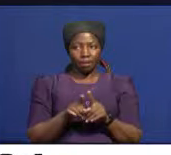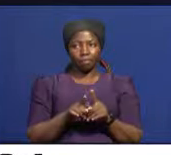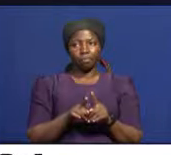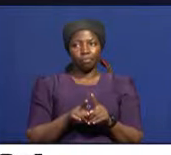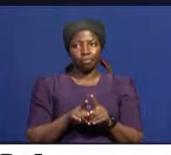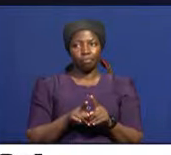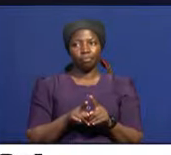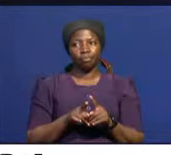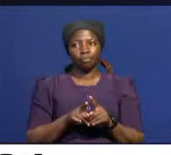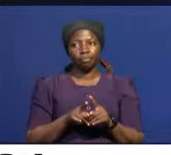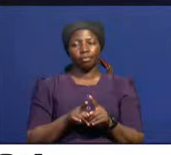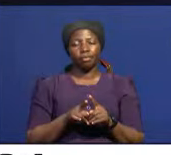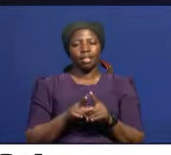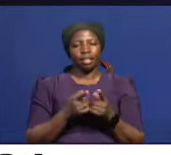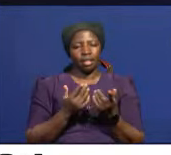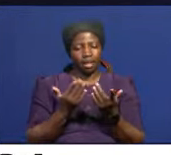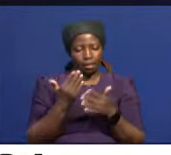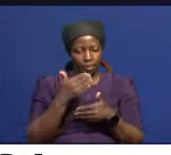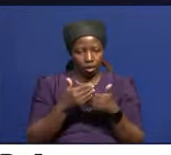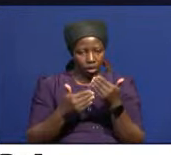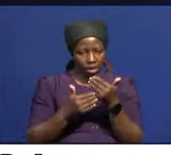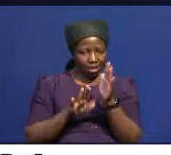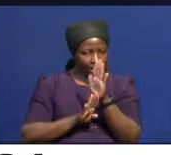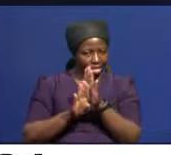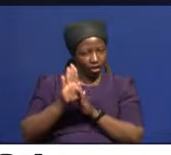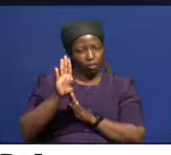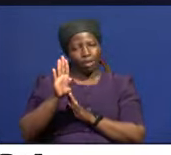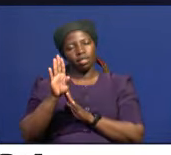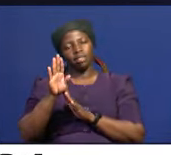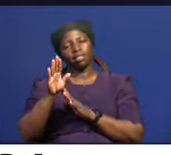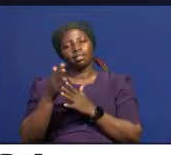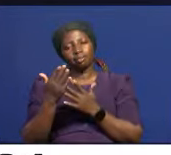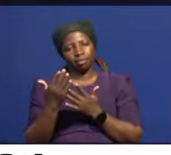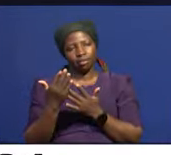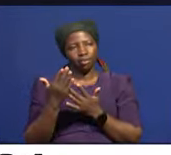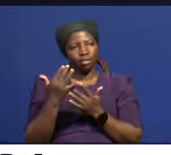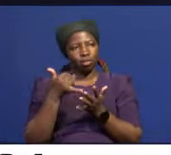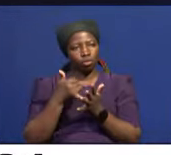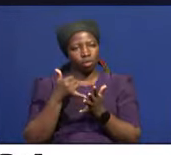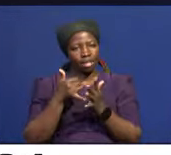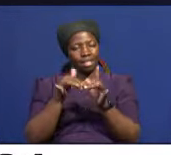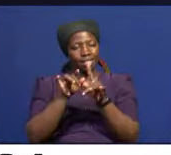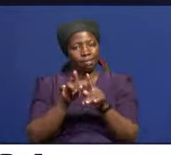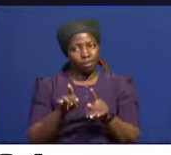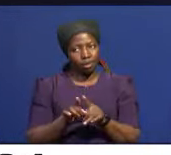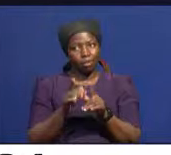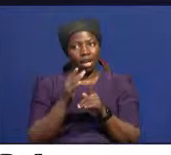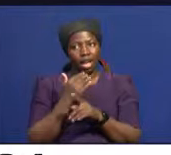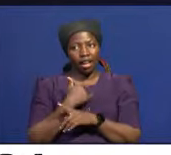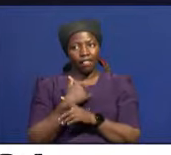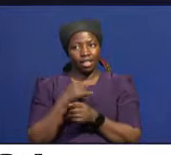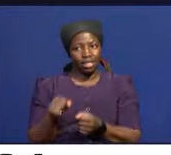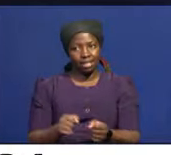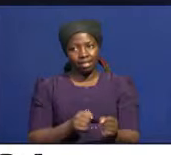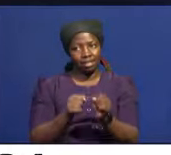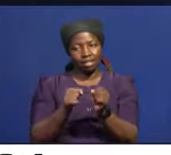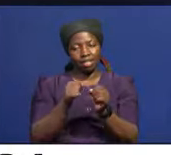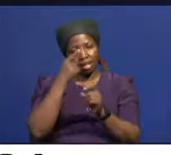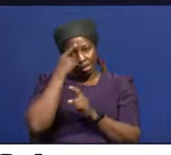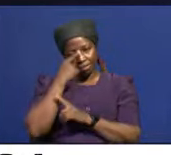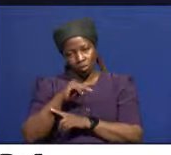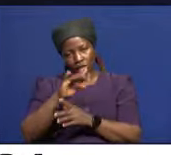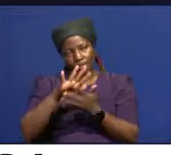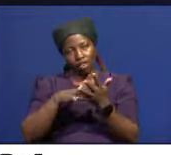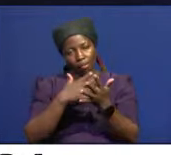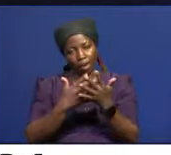deliberate infrastructure improvements, innovative fintech solutions, and strategic policy frameworks. The